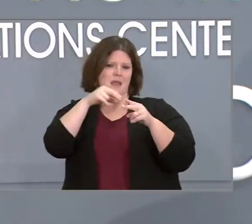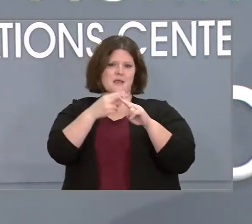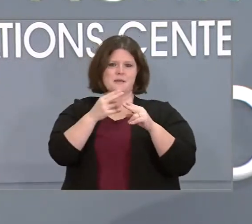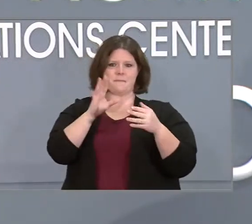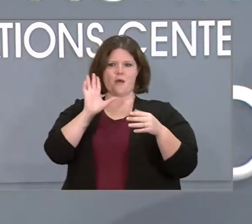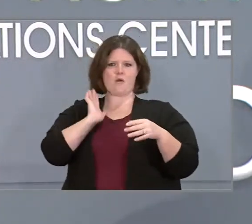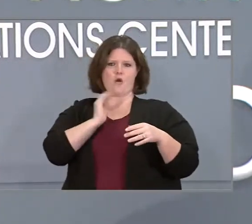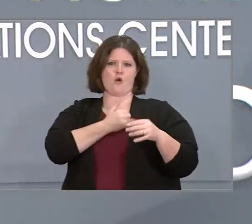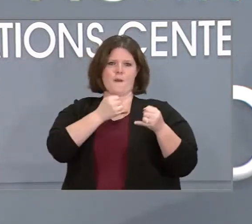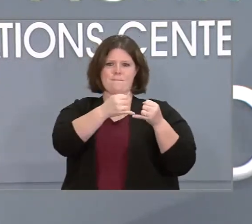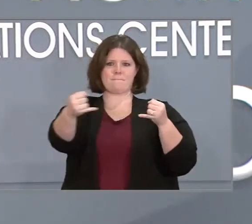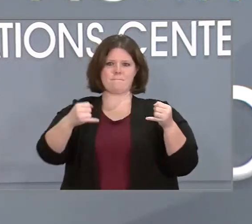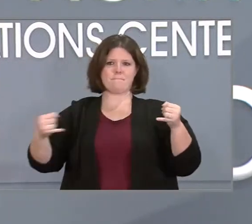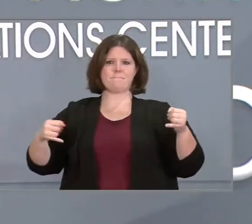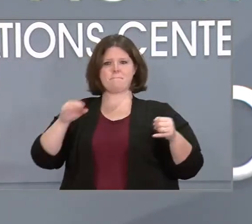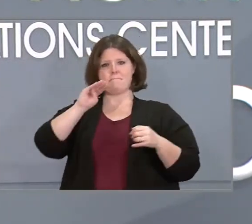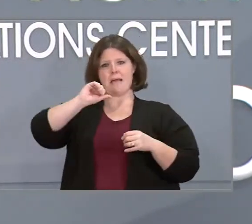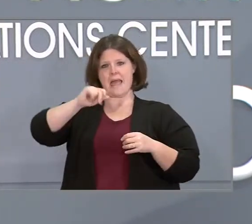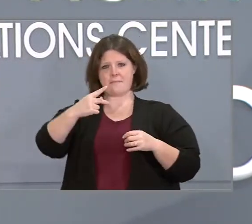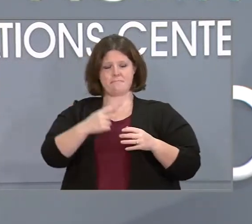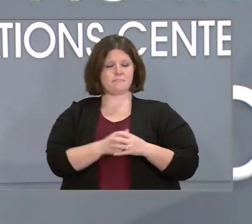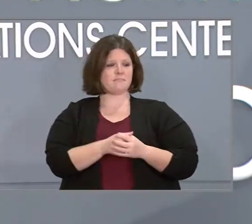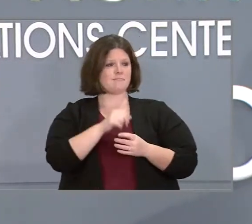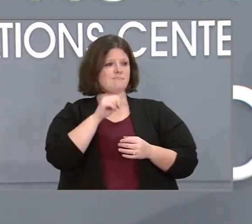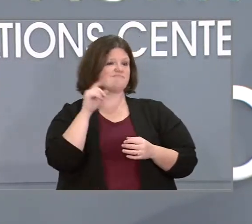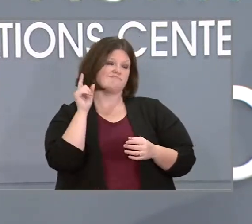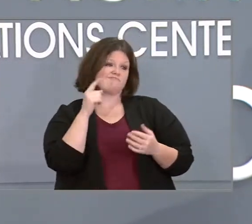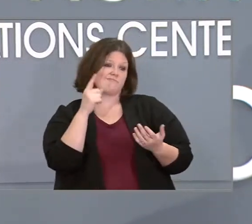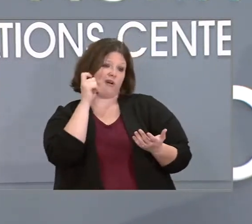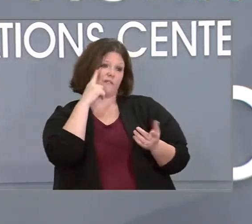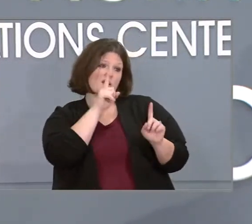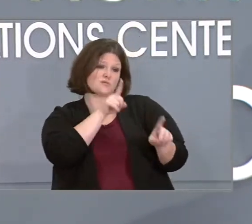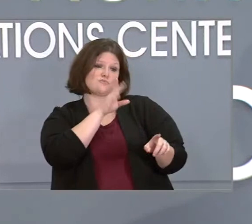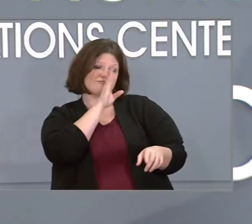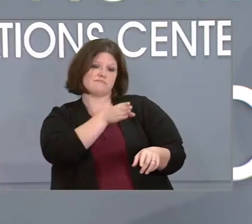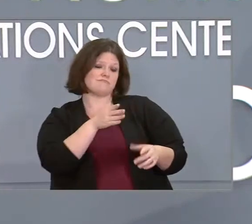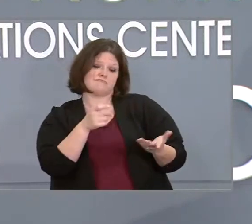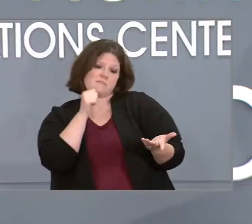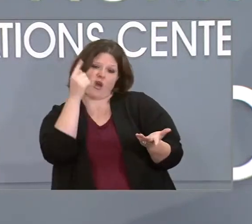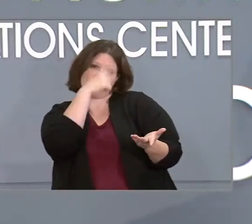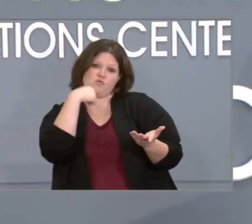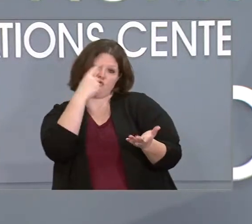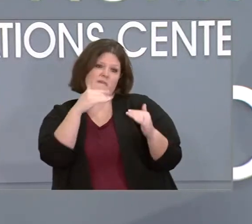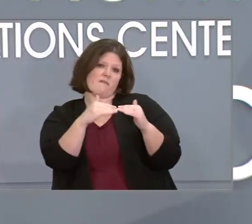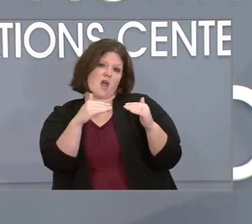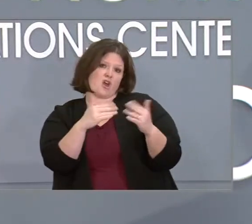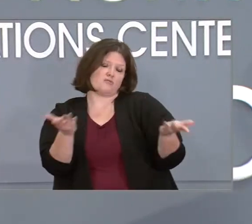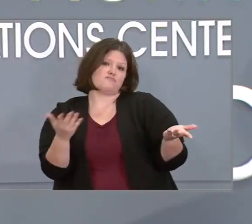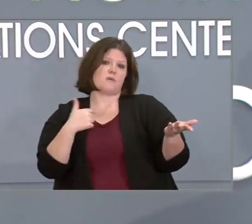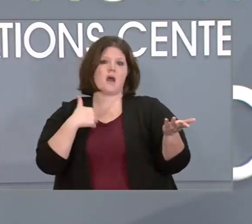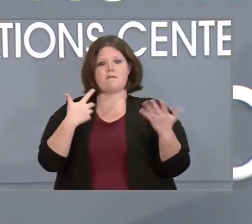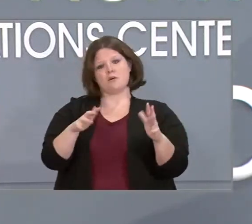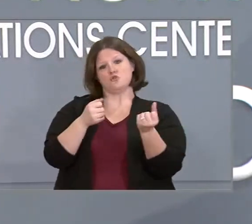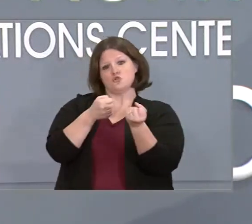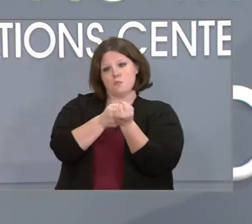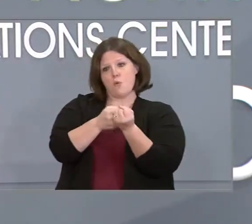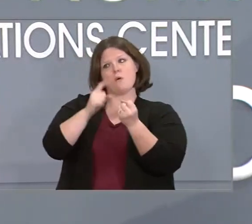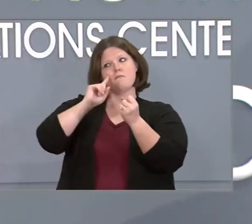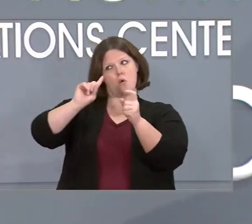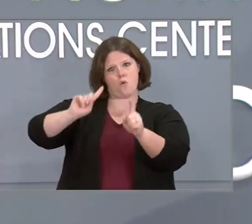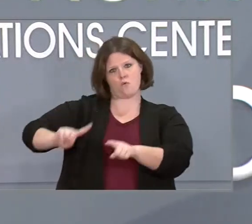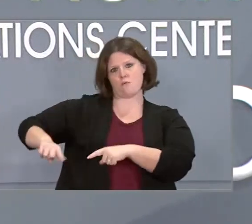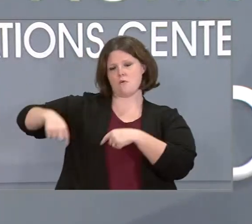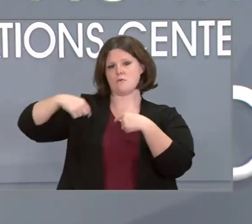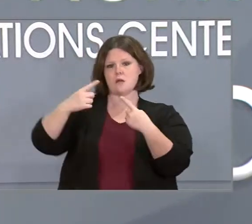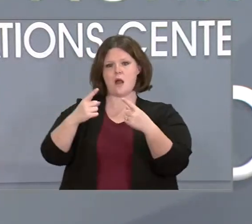seen? The maps I've seen so far don't look fair. And I have supported for a while now